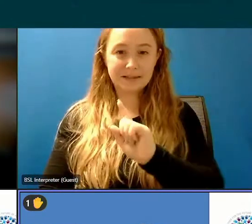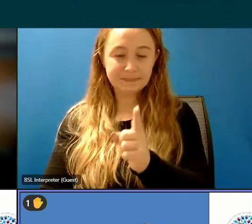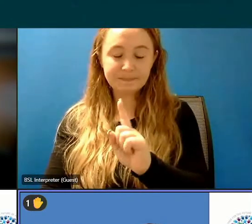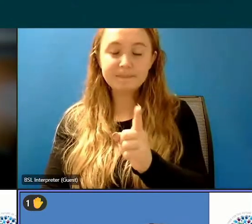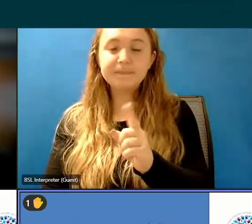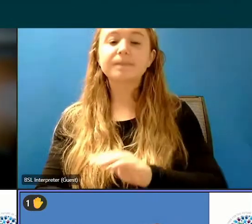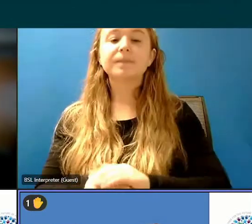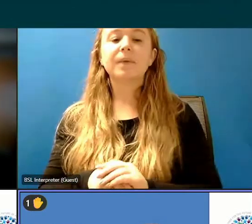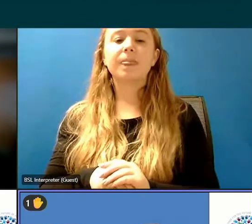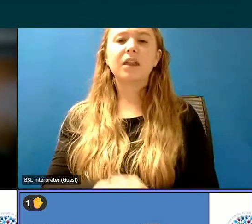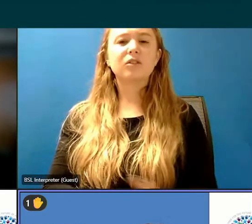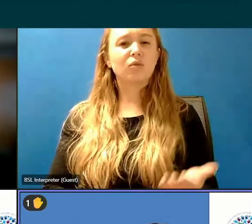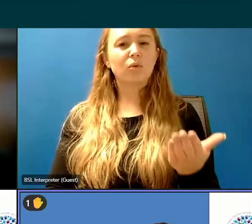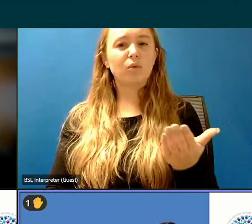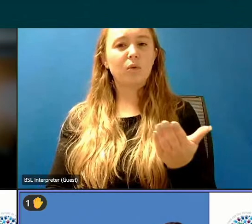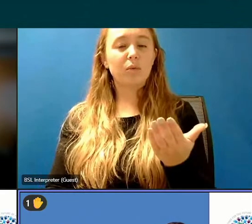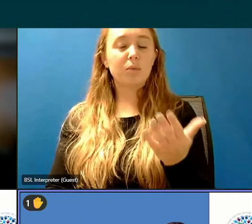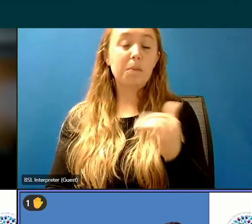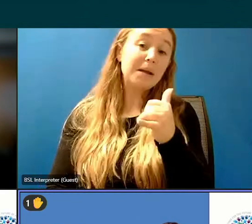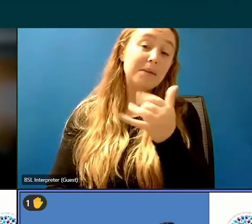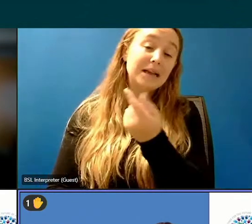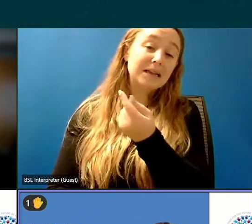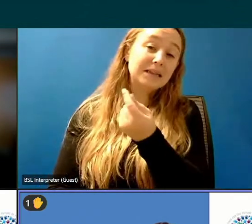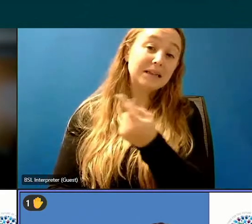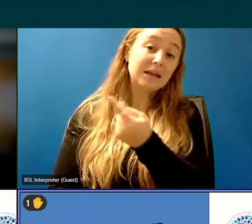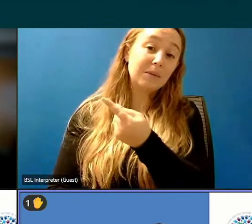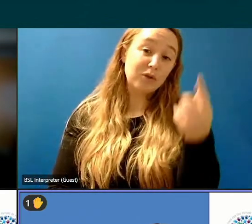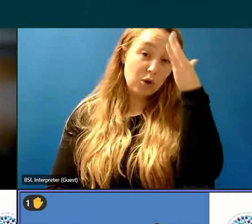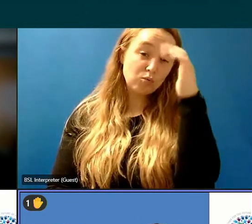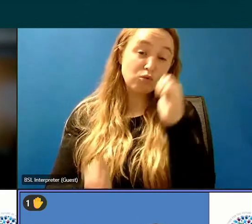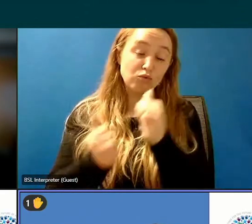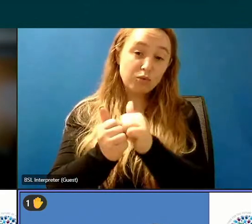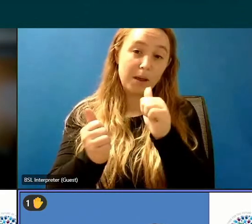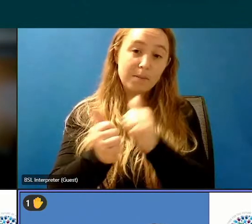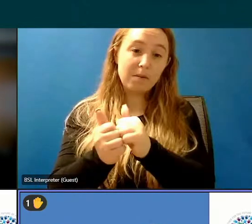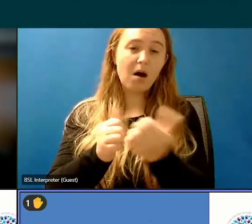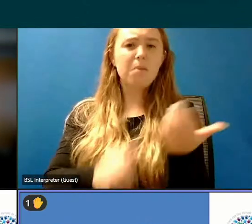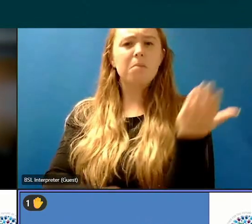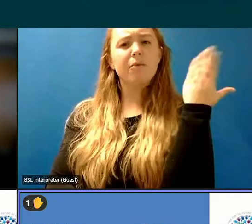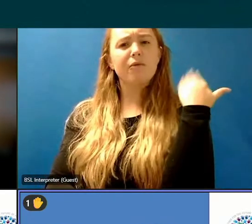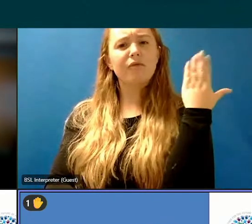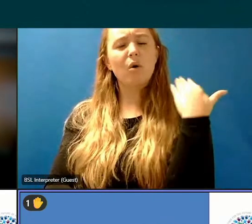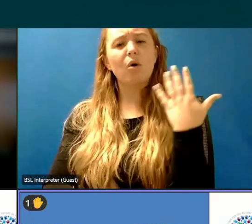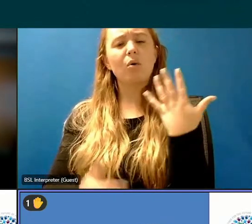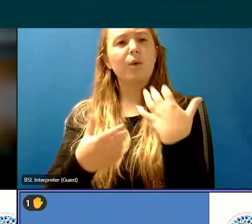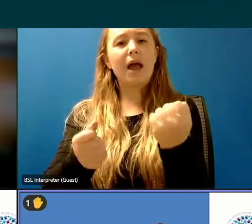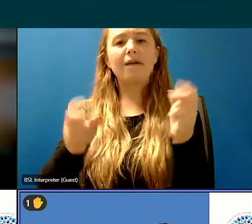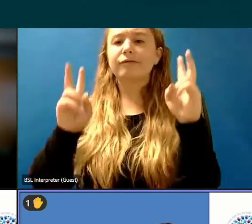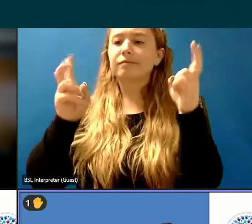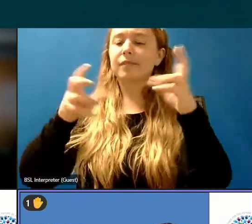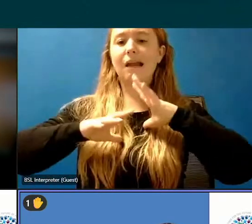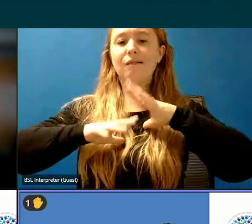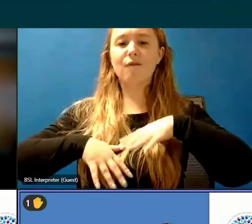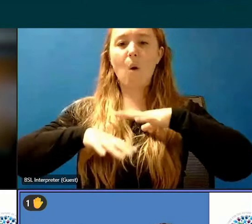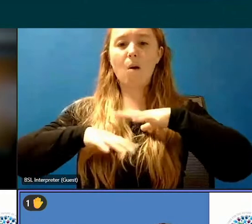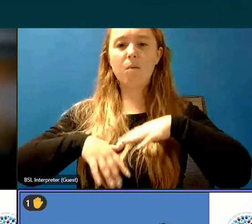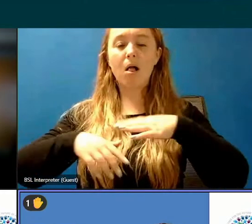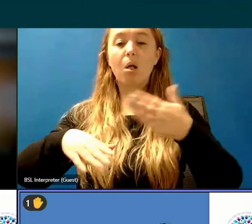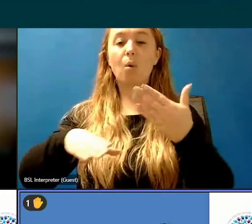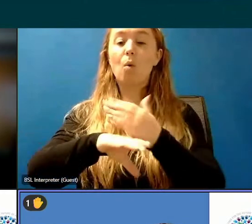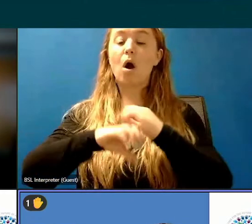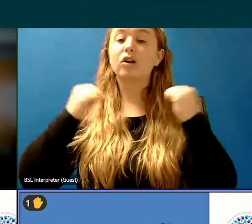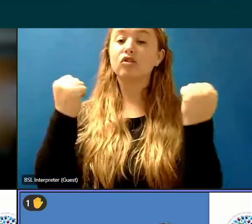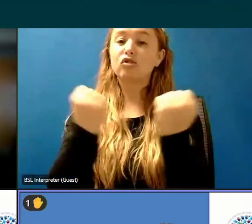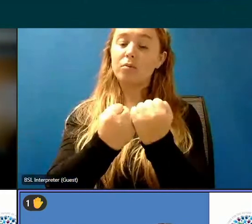previously, if you remember, some of you around the table will remember, we used to hold sort of informal workshops with yourselves to give you information